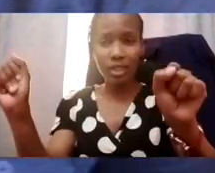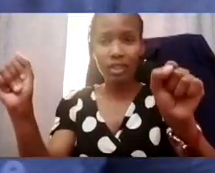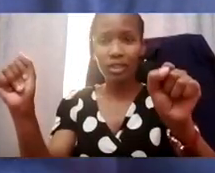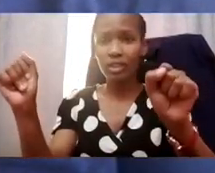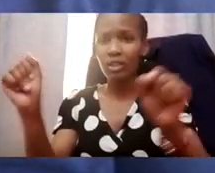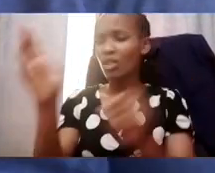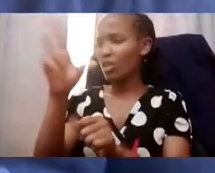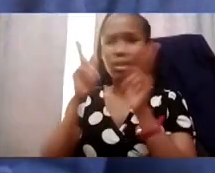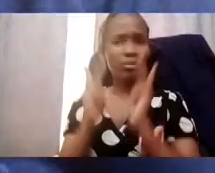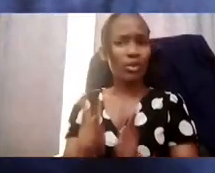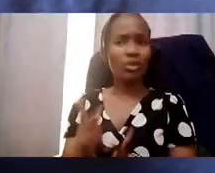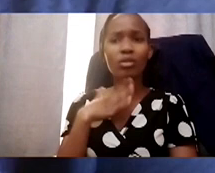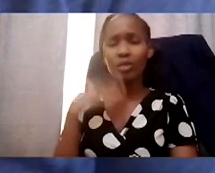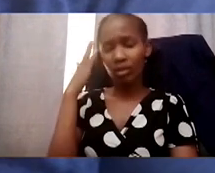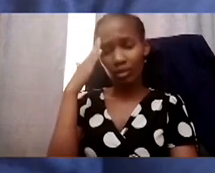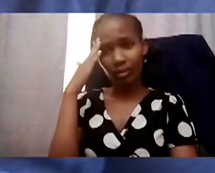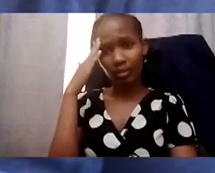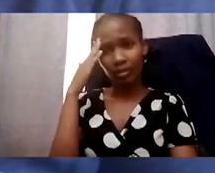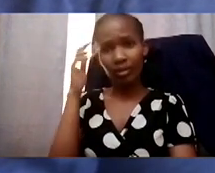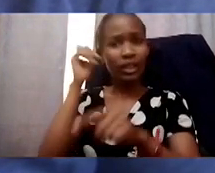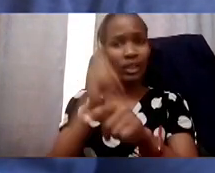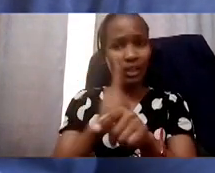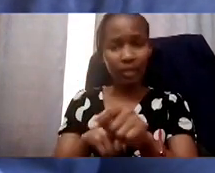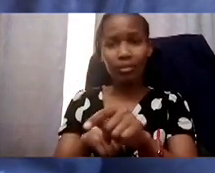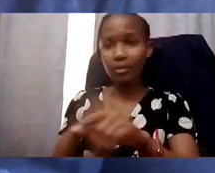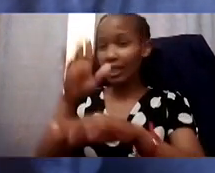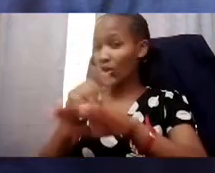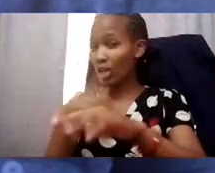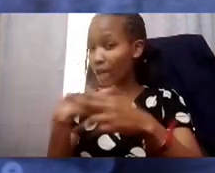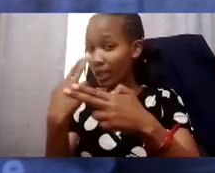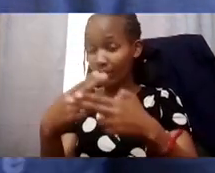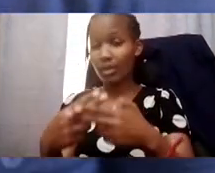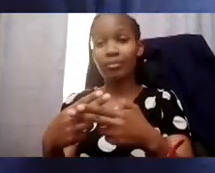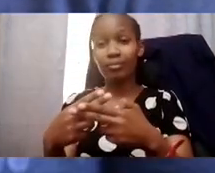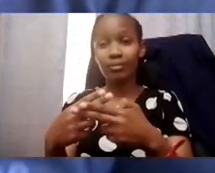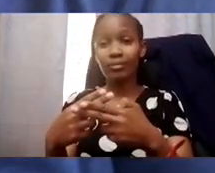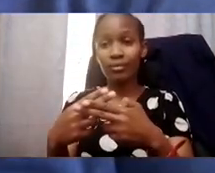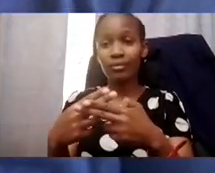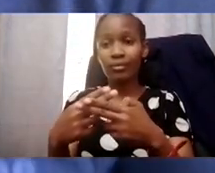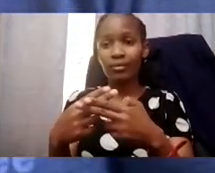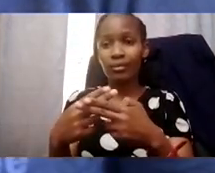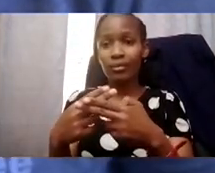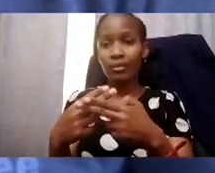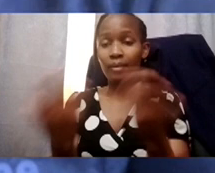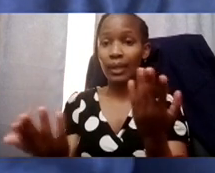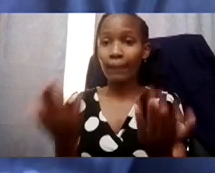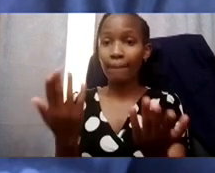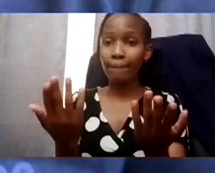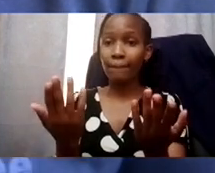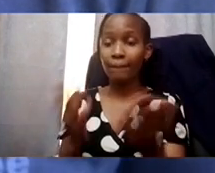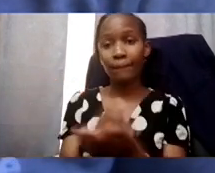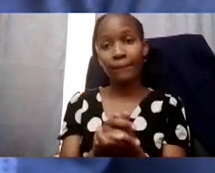the president there. But when they call our names, so it's almost, we're almost covered by the